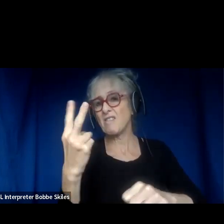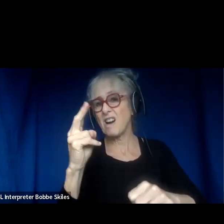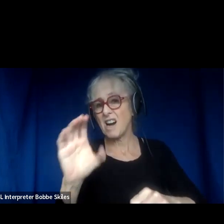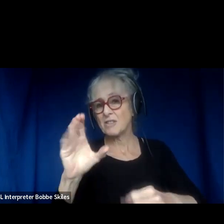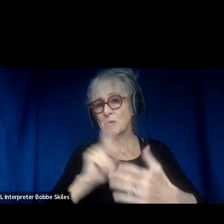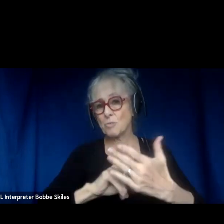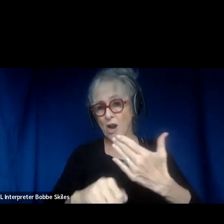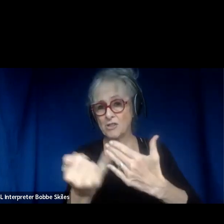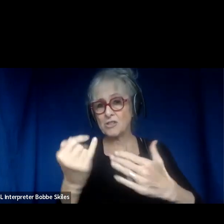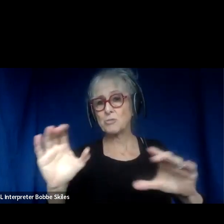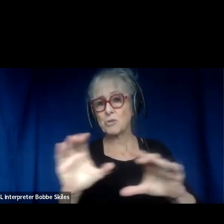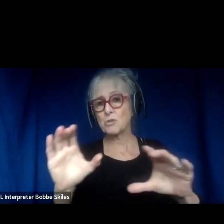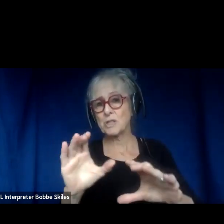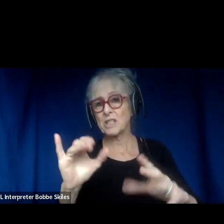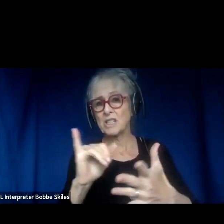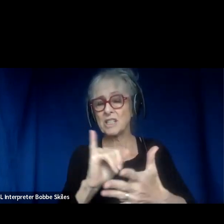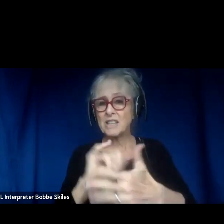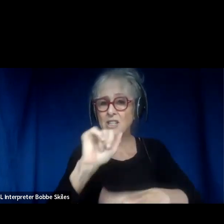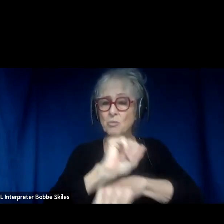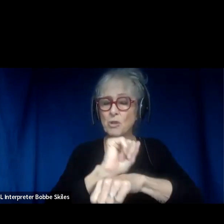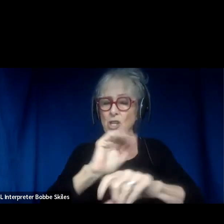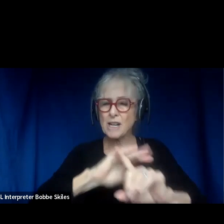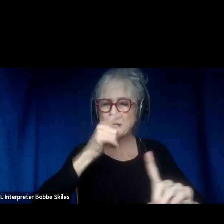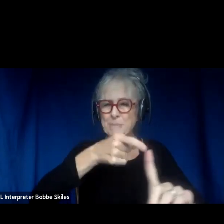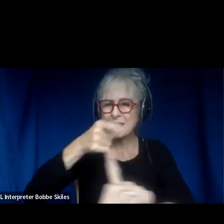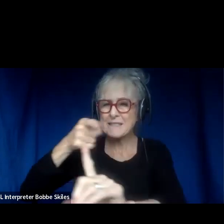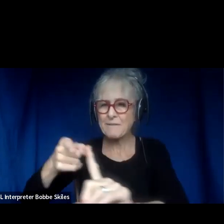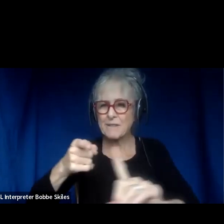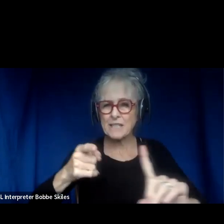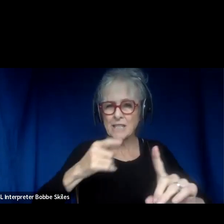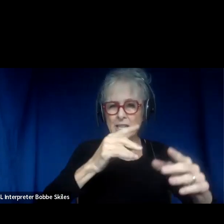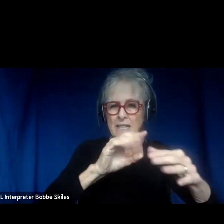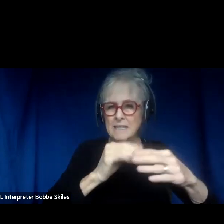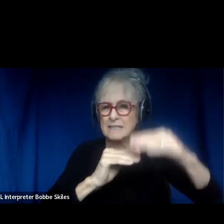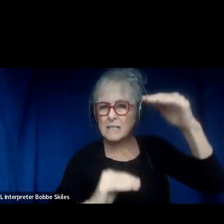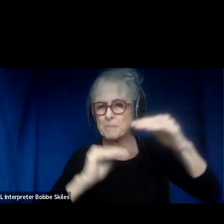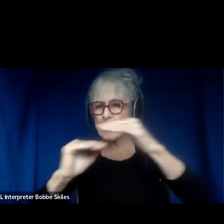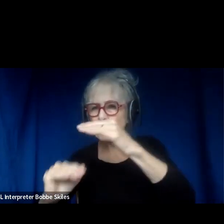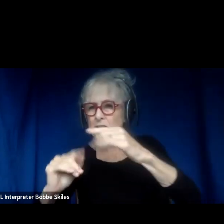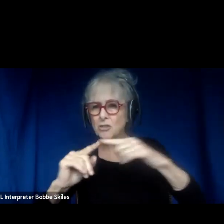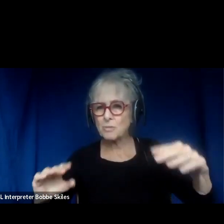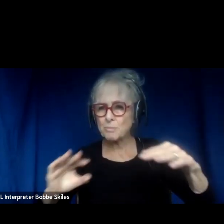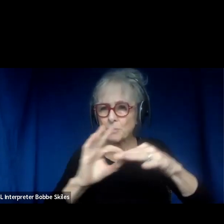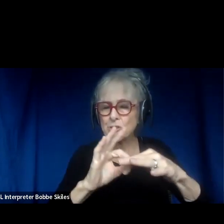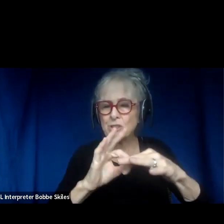going on that are working around targeted disparities, to bridge disparities. Language access is